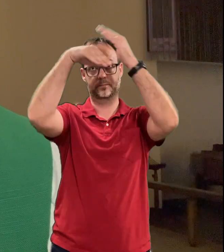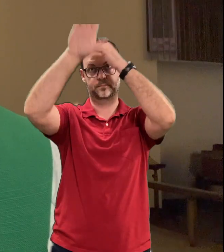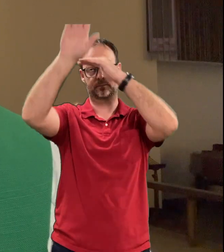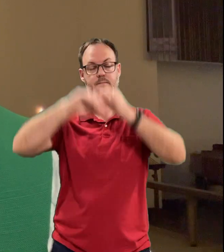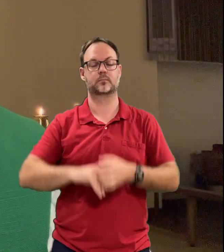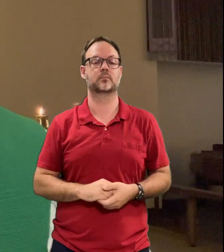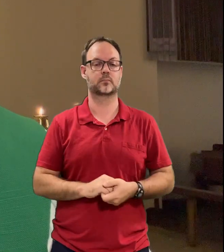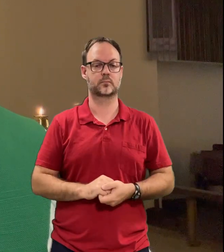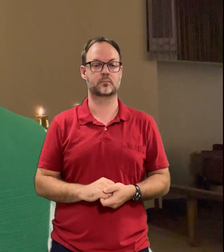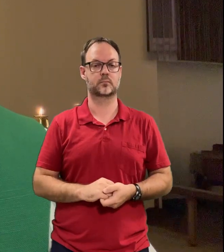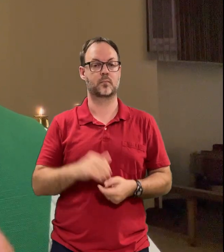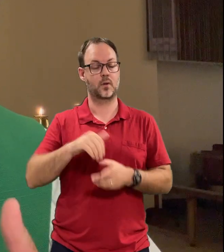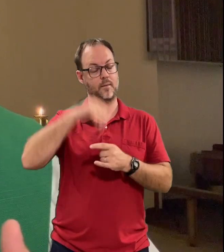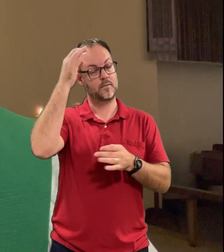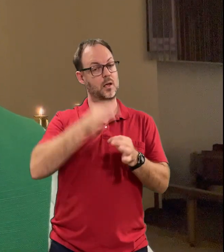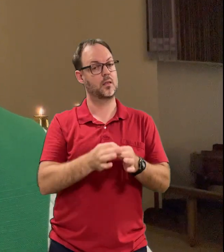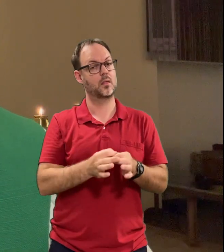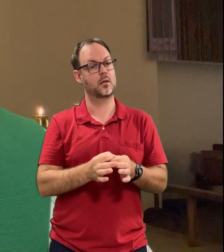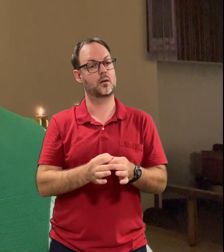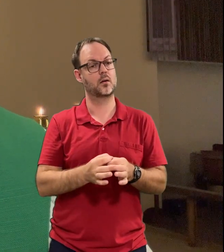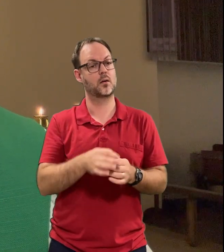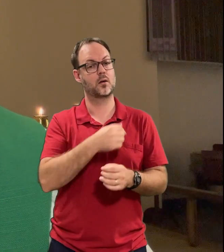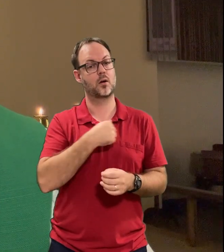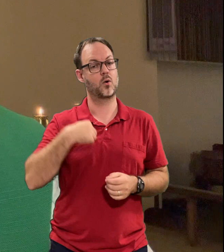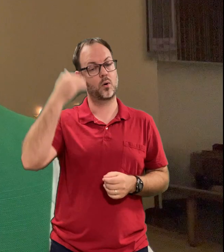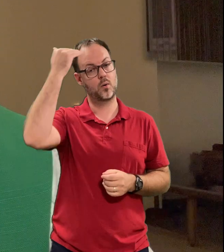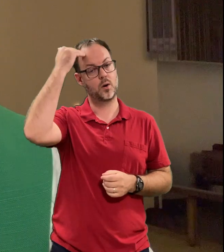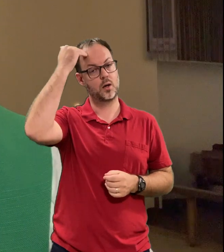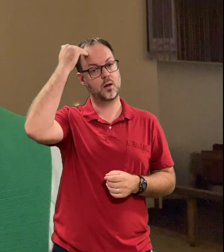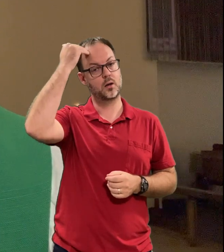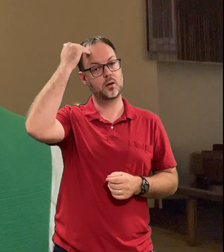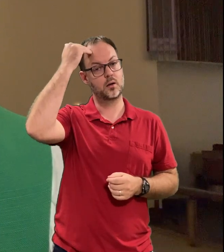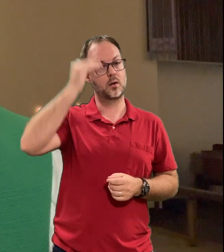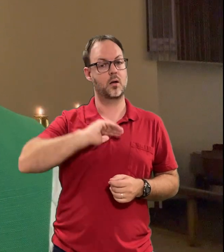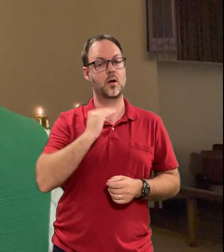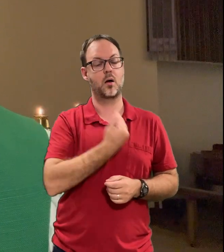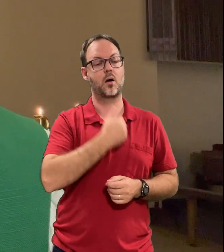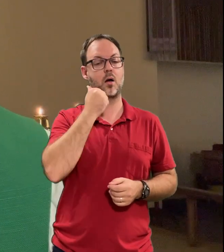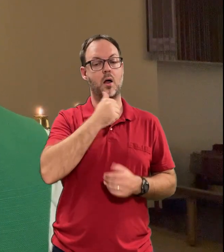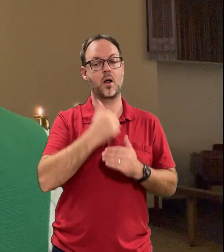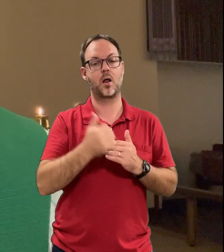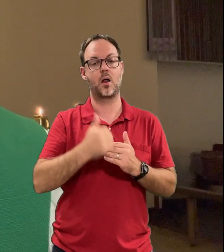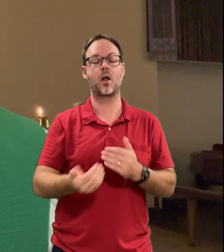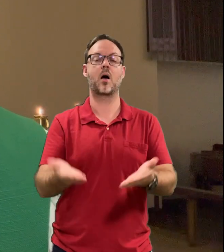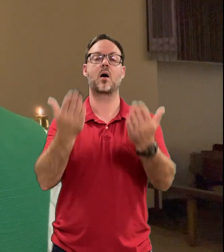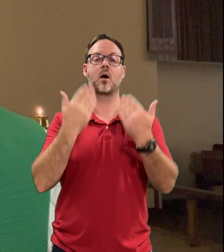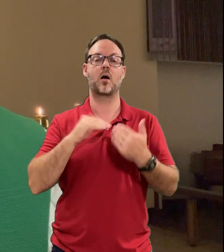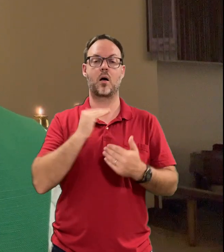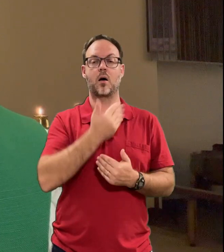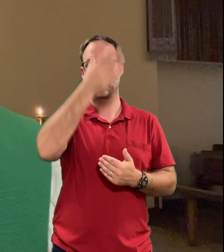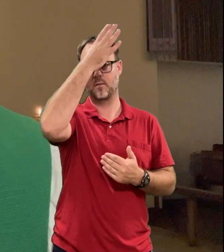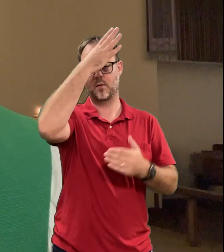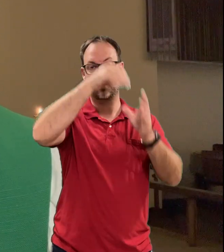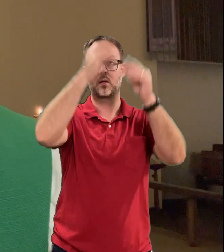heaven. In faith, we recognize that our daily bread comes